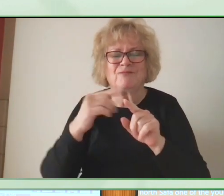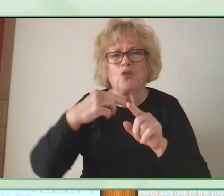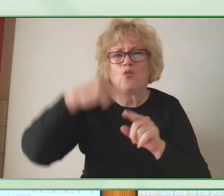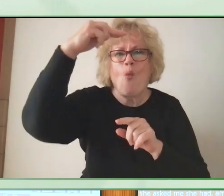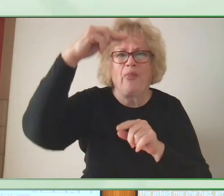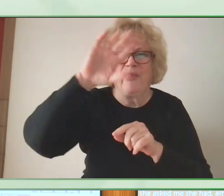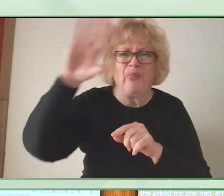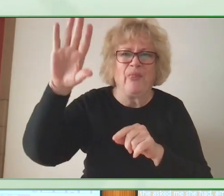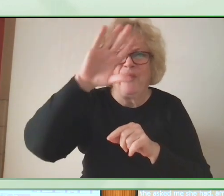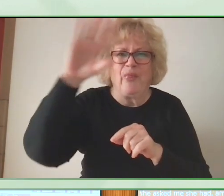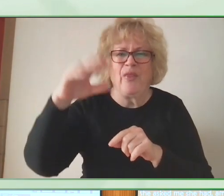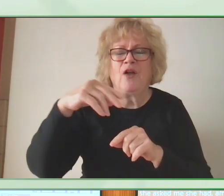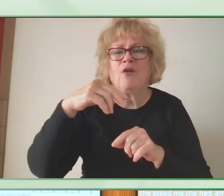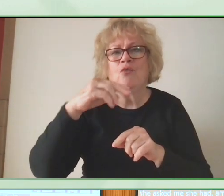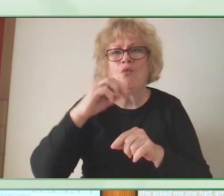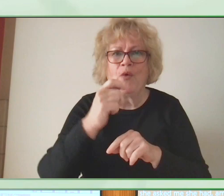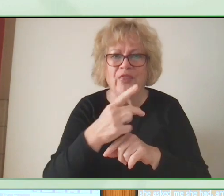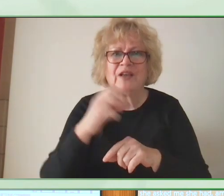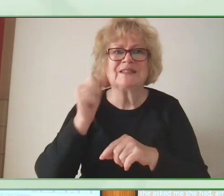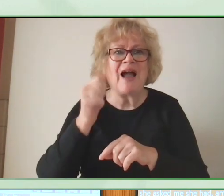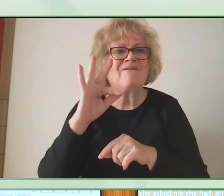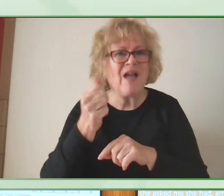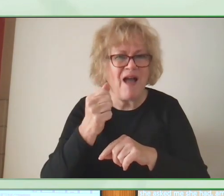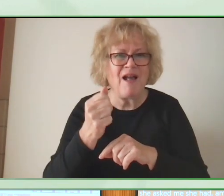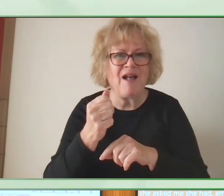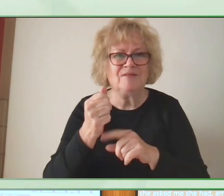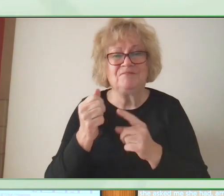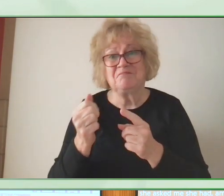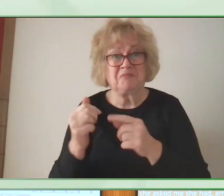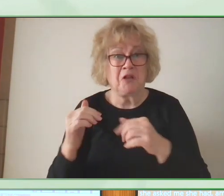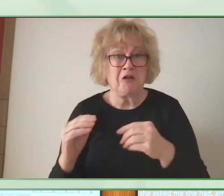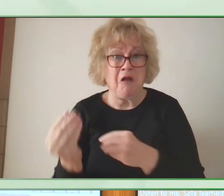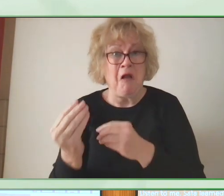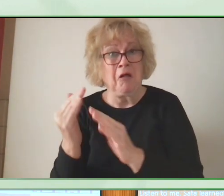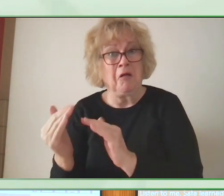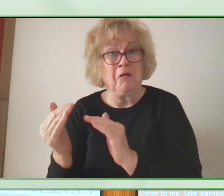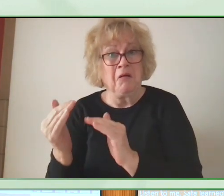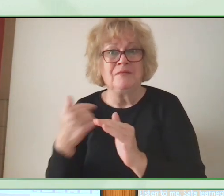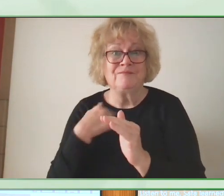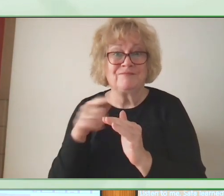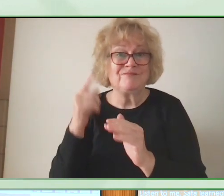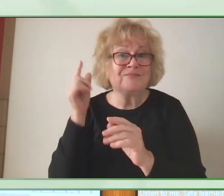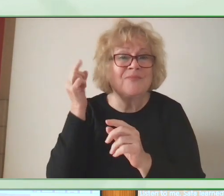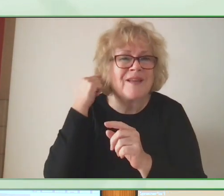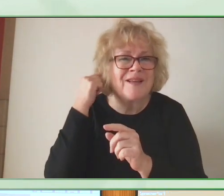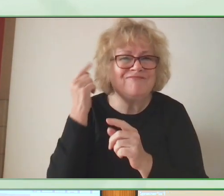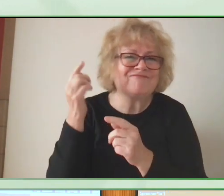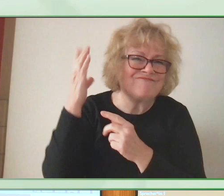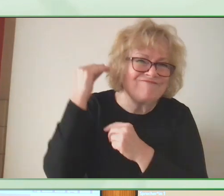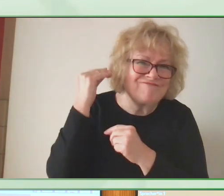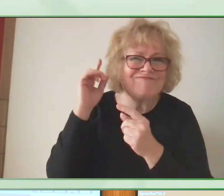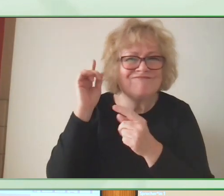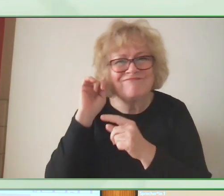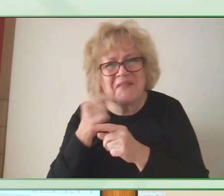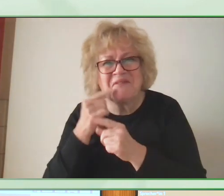me? Safa learned sign language, Moroccan Sign Language at 5, overcame bullying to become the first deaf female